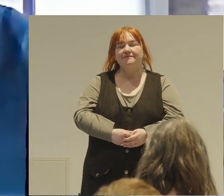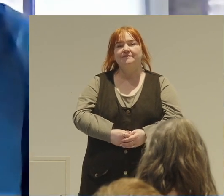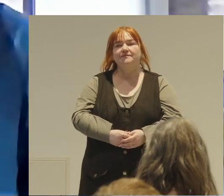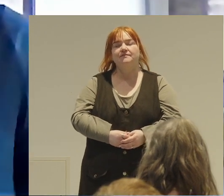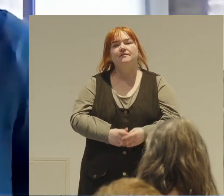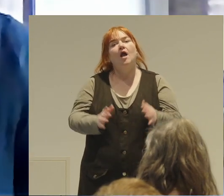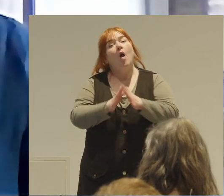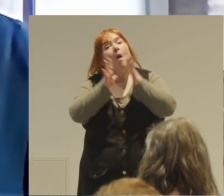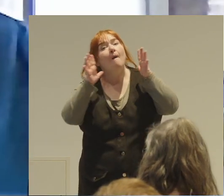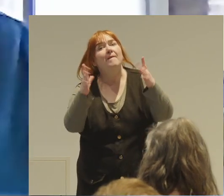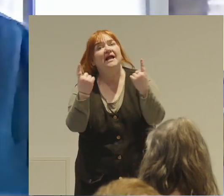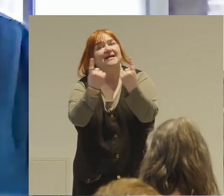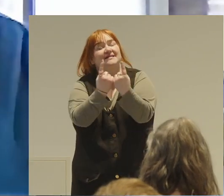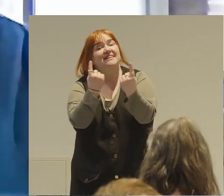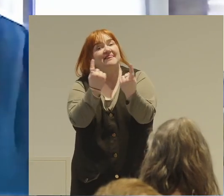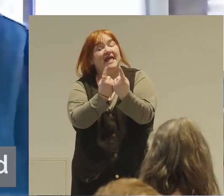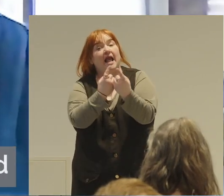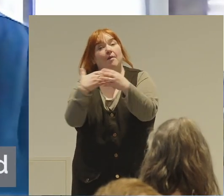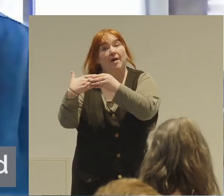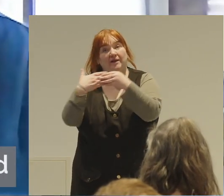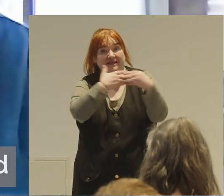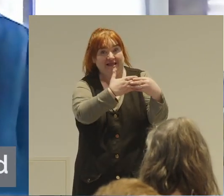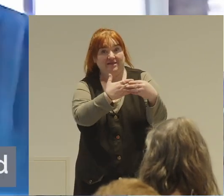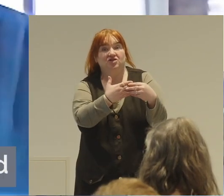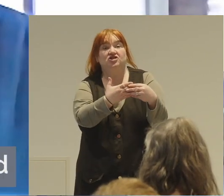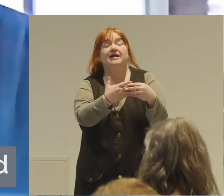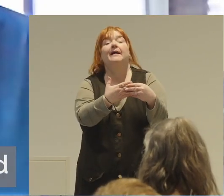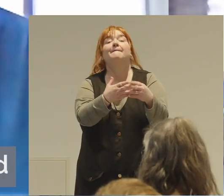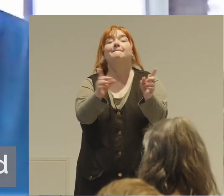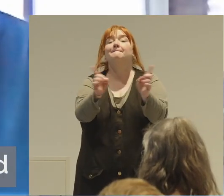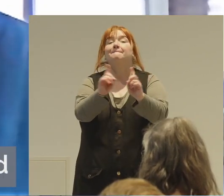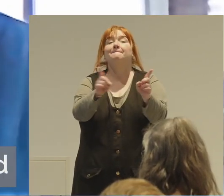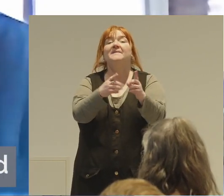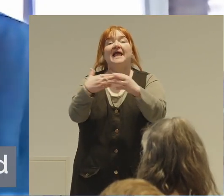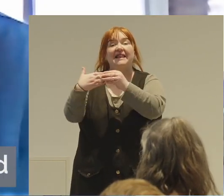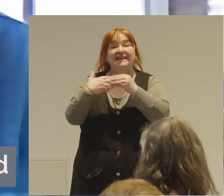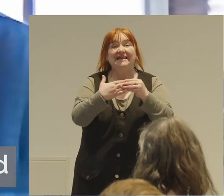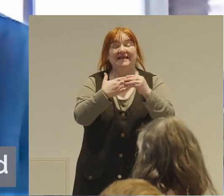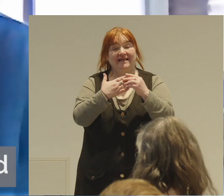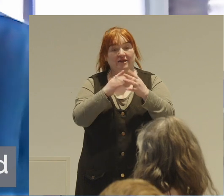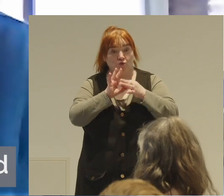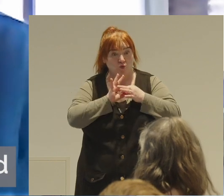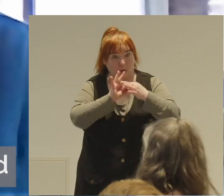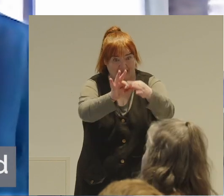The biggest thing that I've learned in leadership was leading together